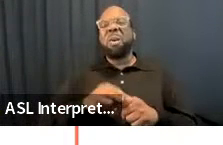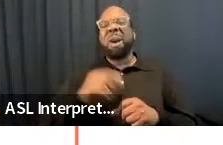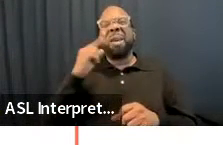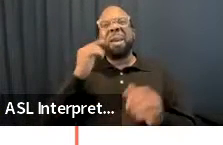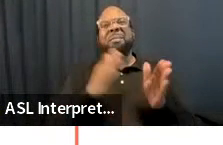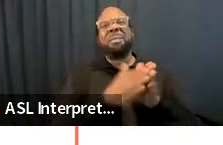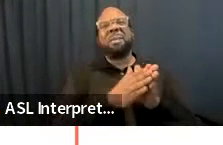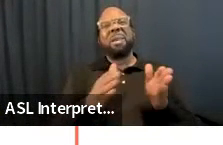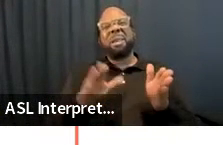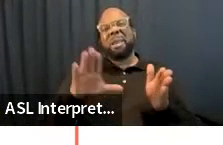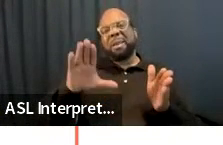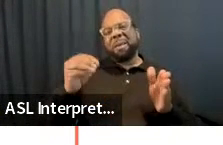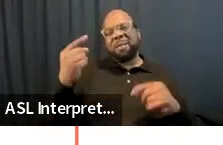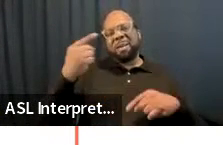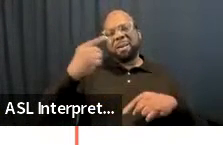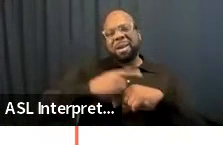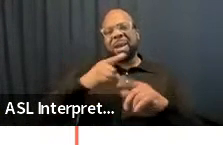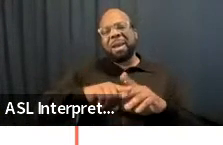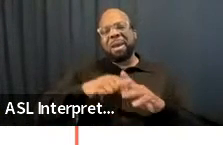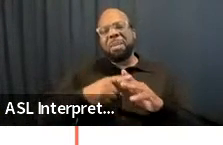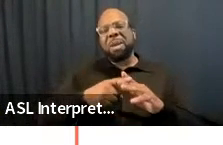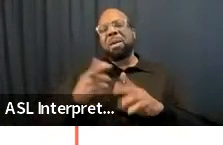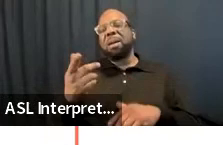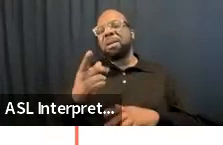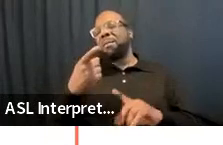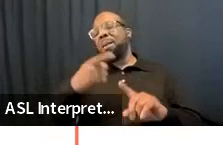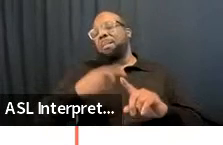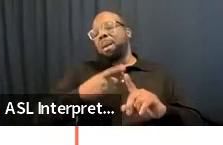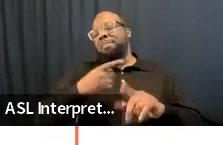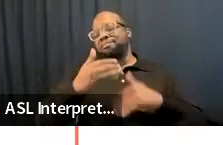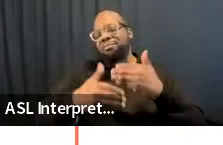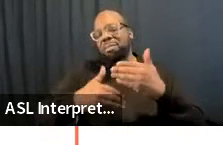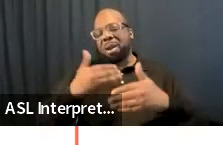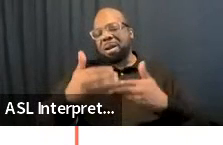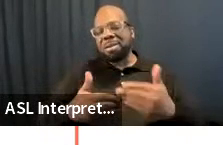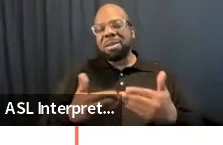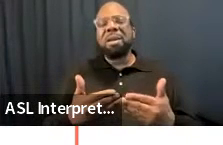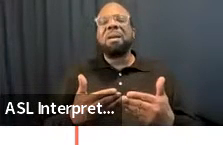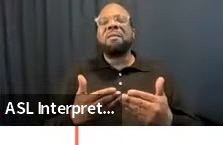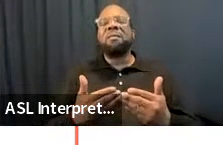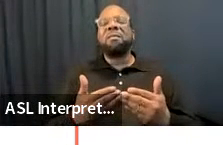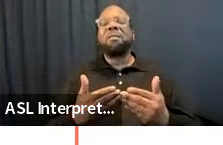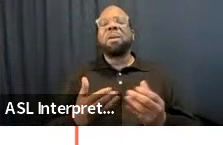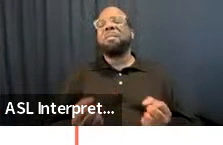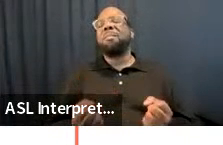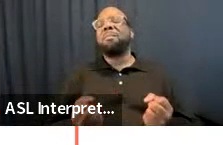that. So it begins a several-month process for multiple